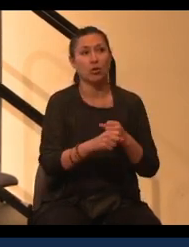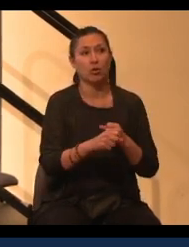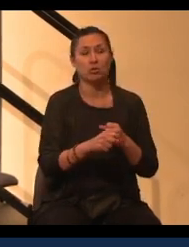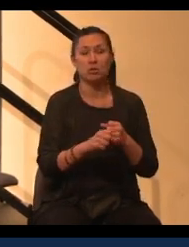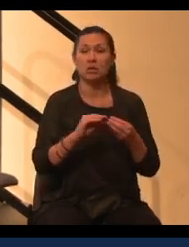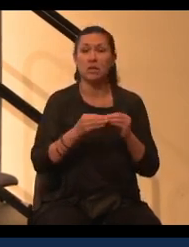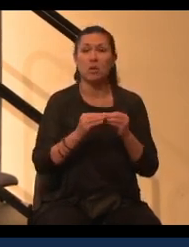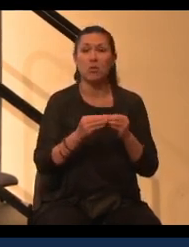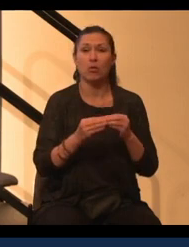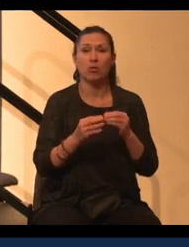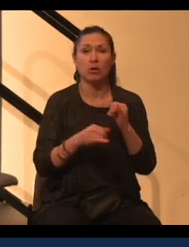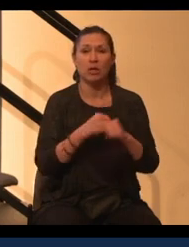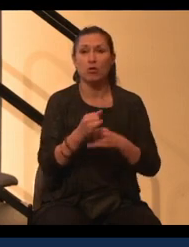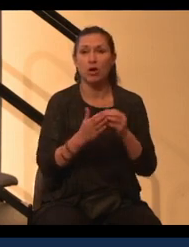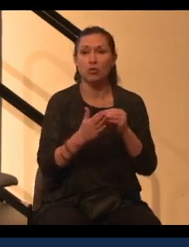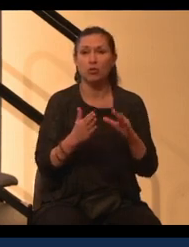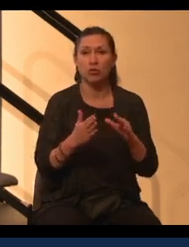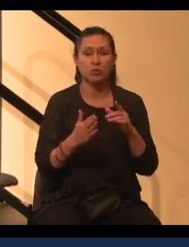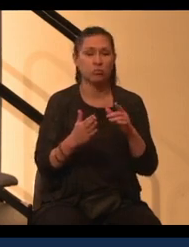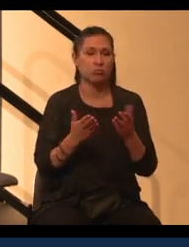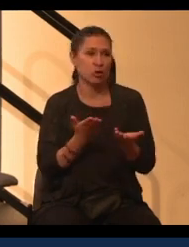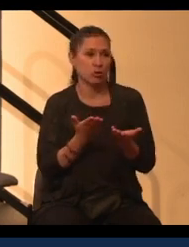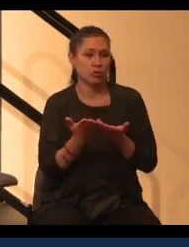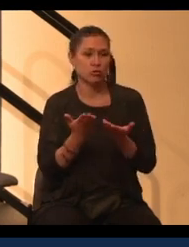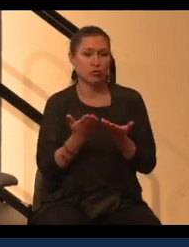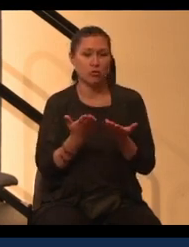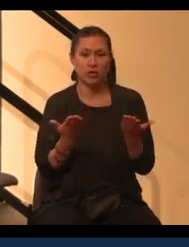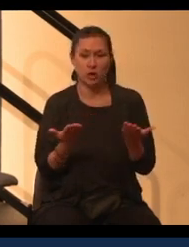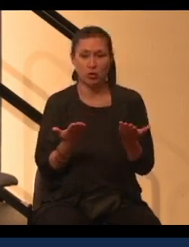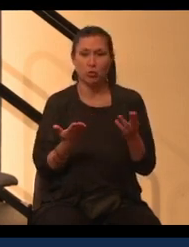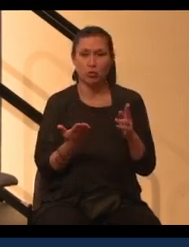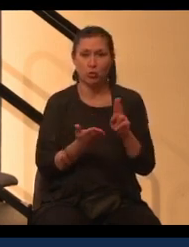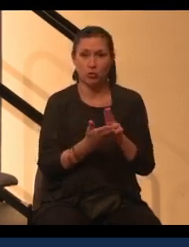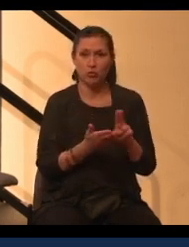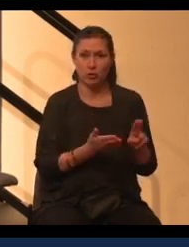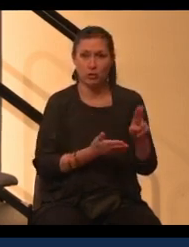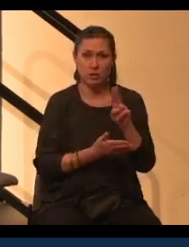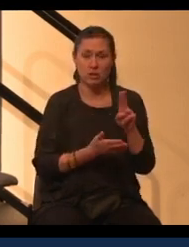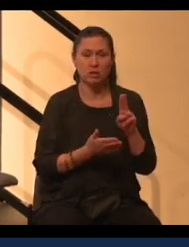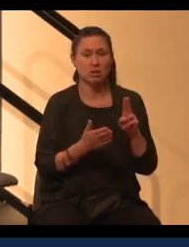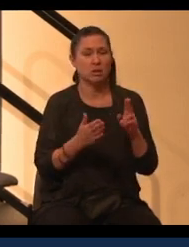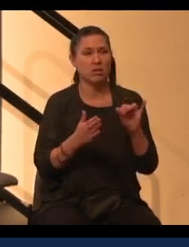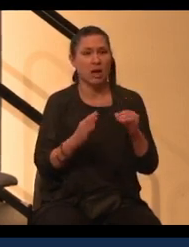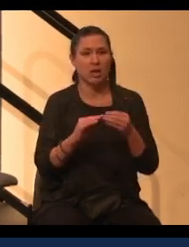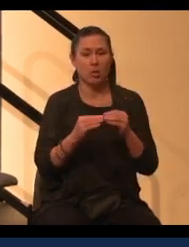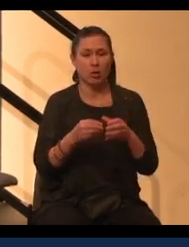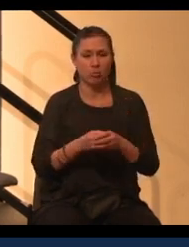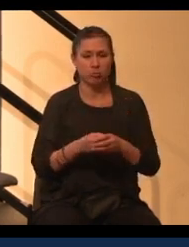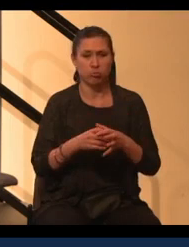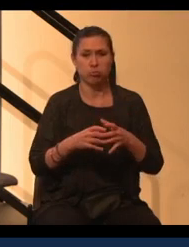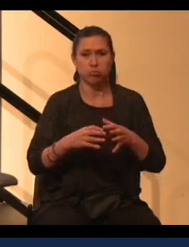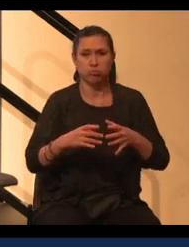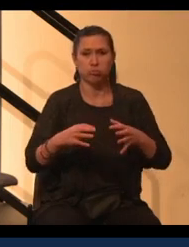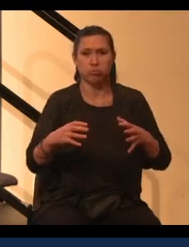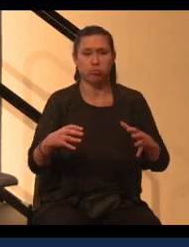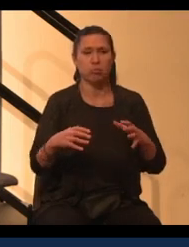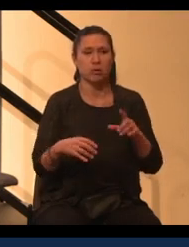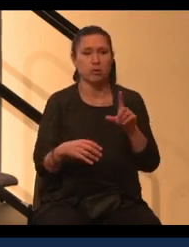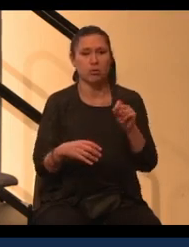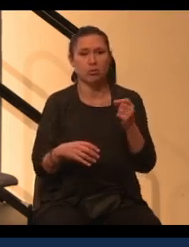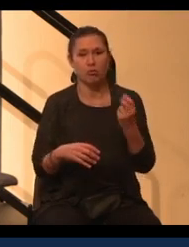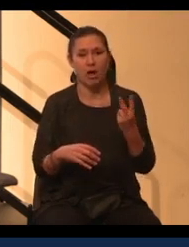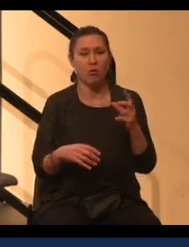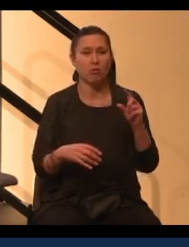students served by the university has grown tremendously since 2012 and